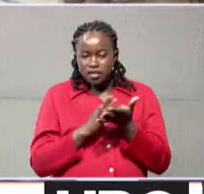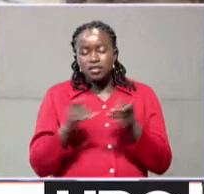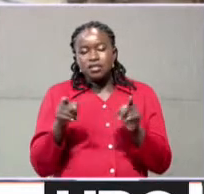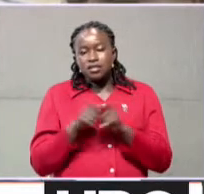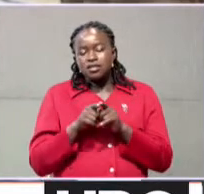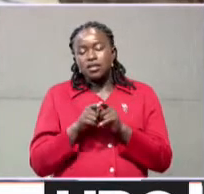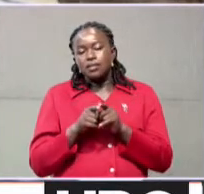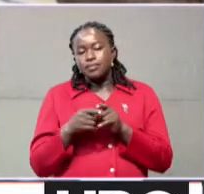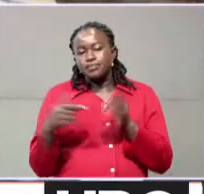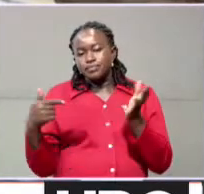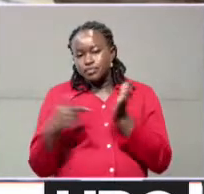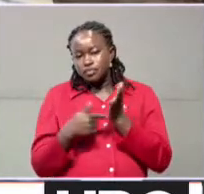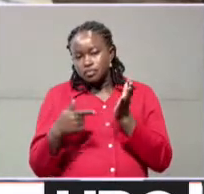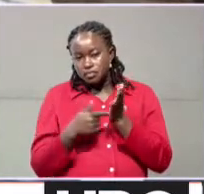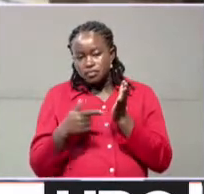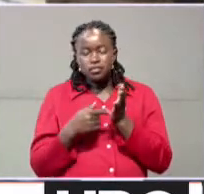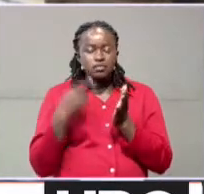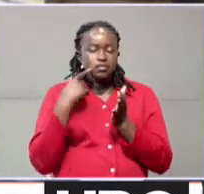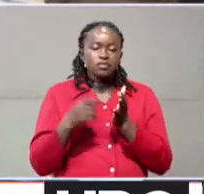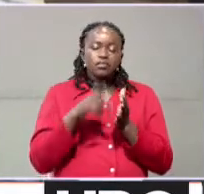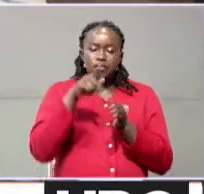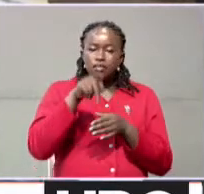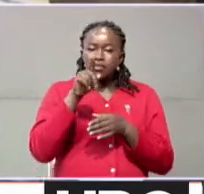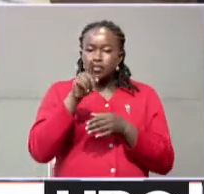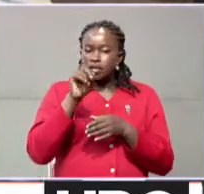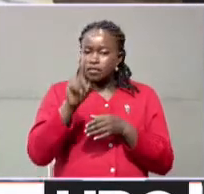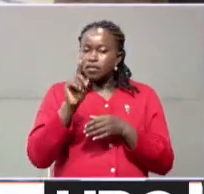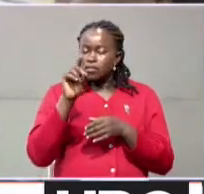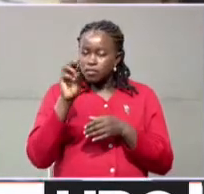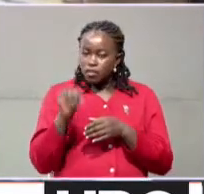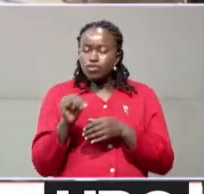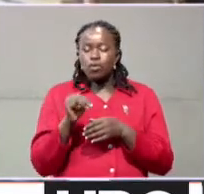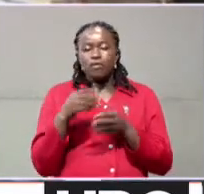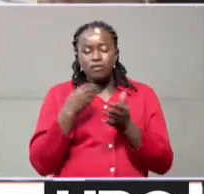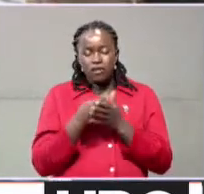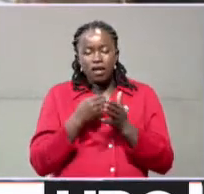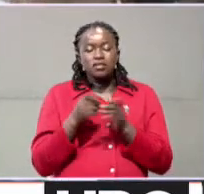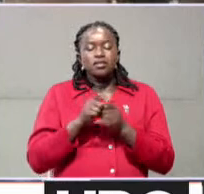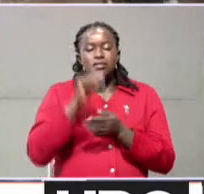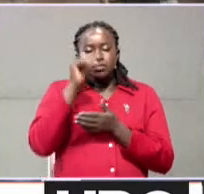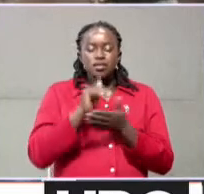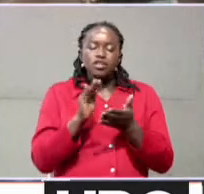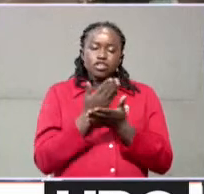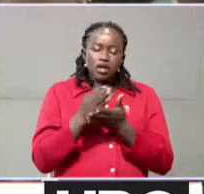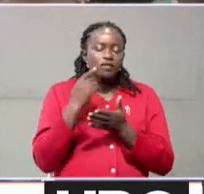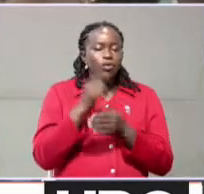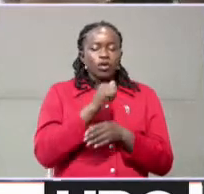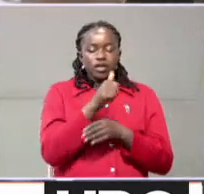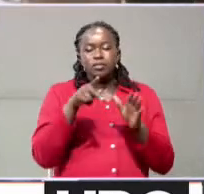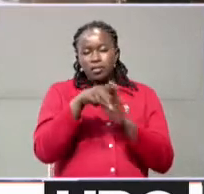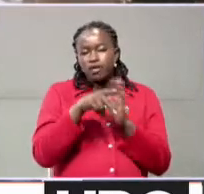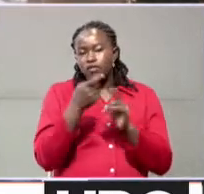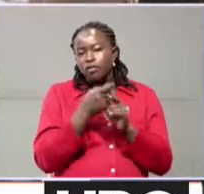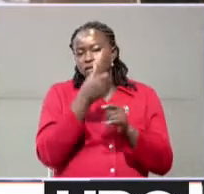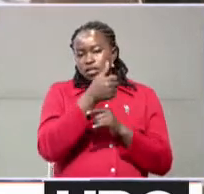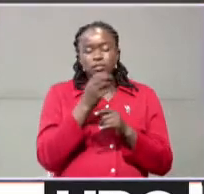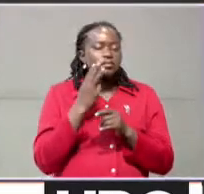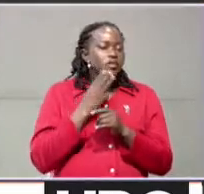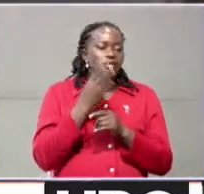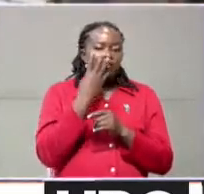the policy revolving funds and hence reducing the sale of each paris from 6 million